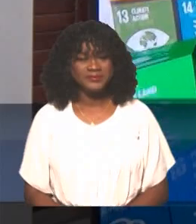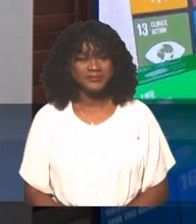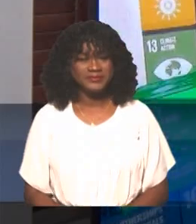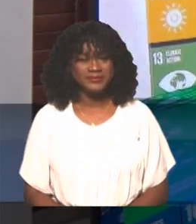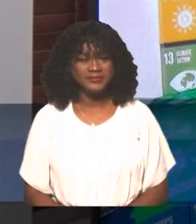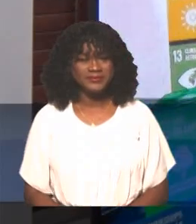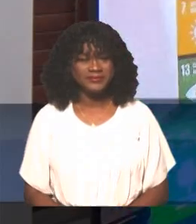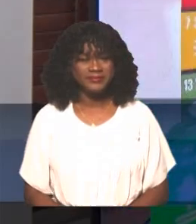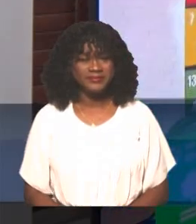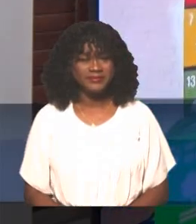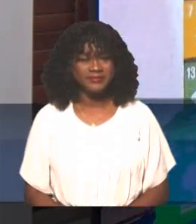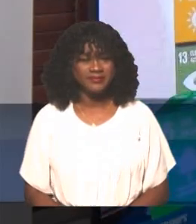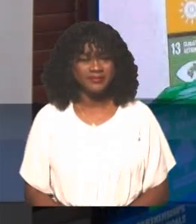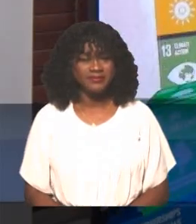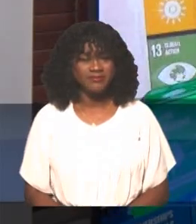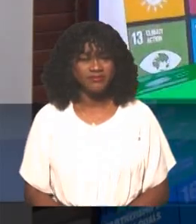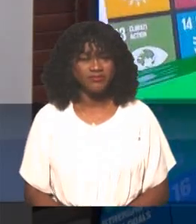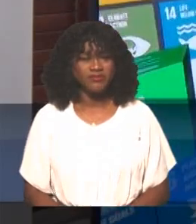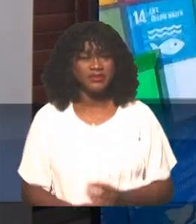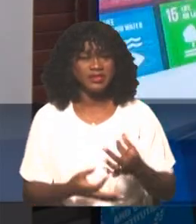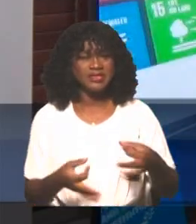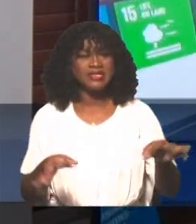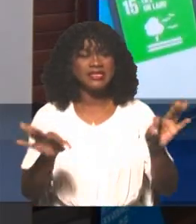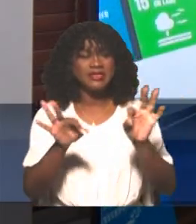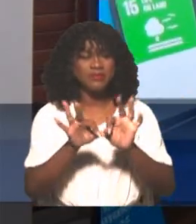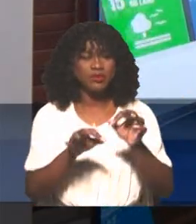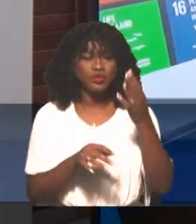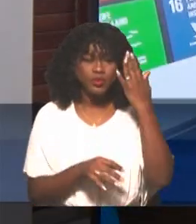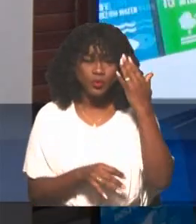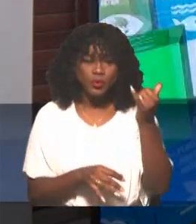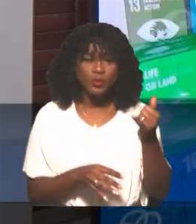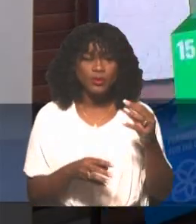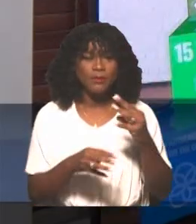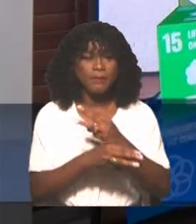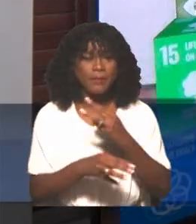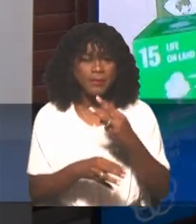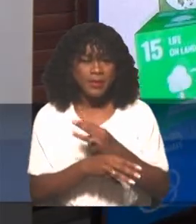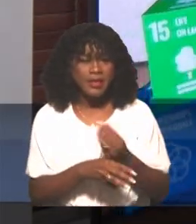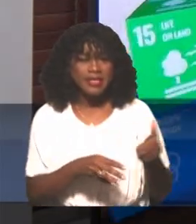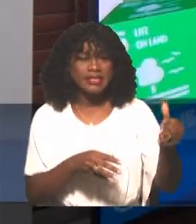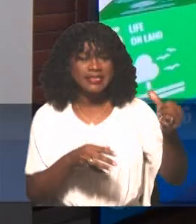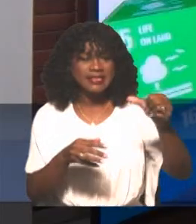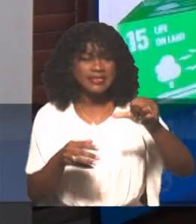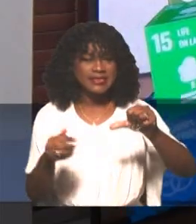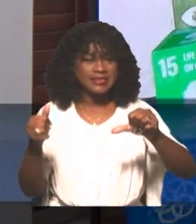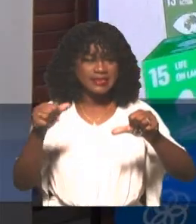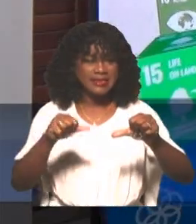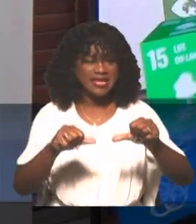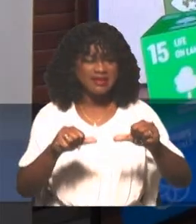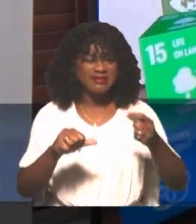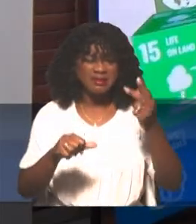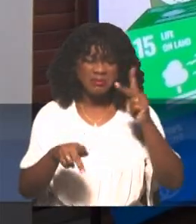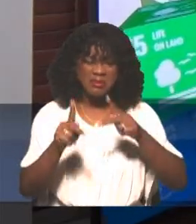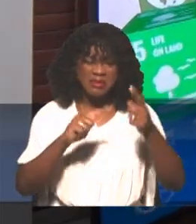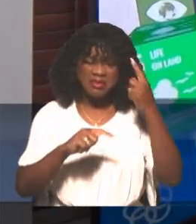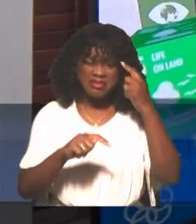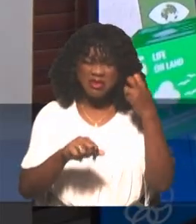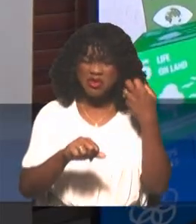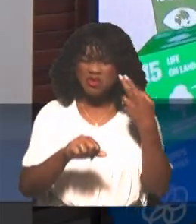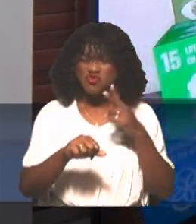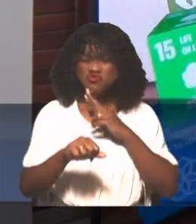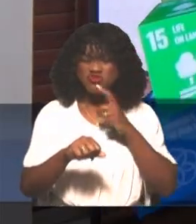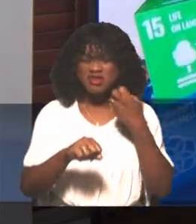Rudder Cholhan. It's important because math, for example, science, is sometimes seen as really hard,